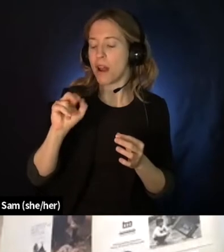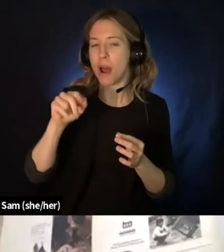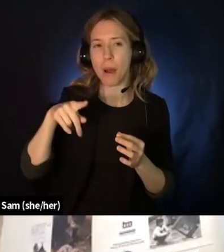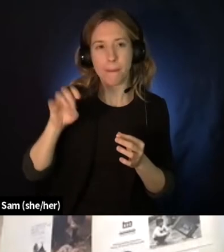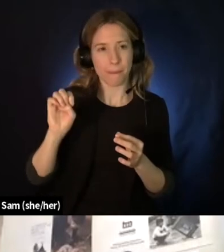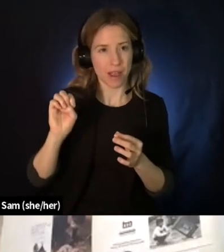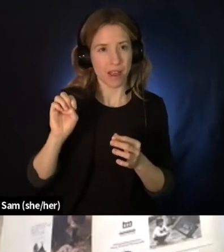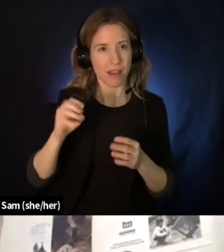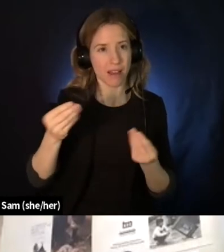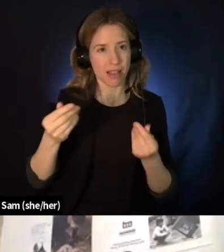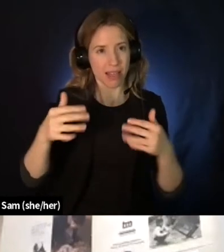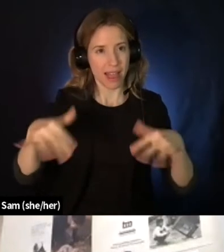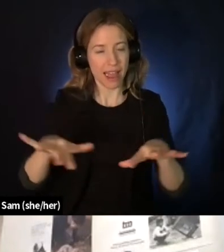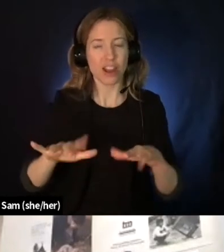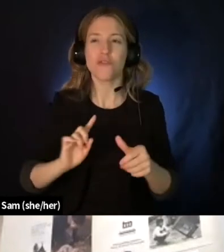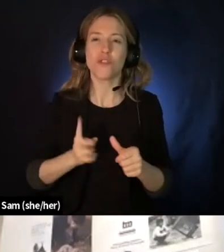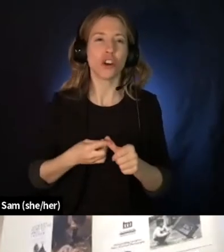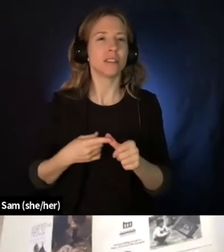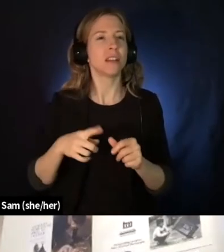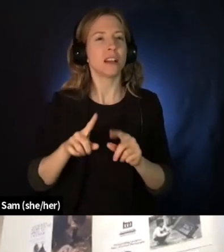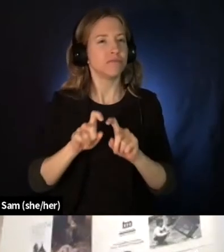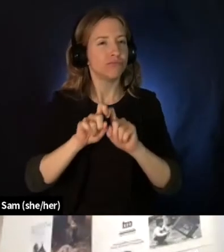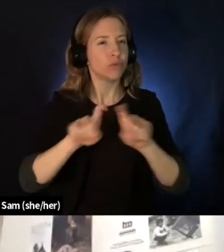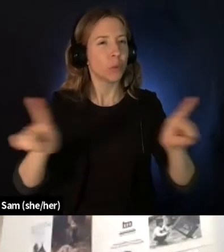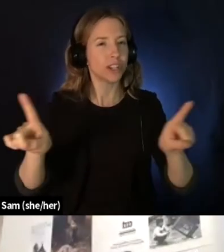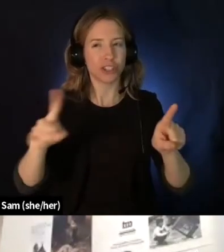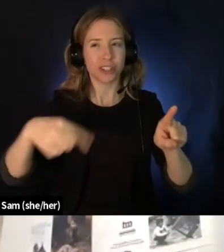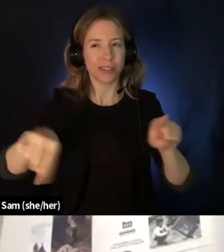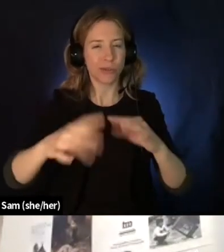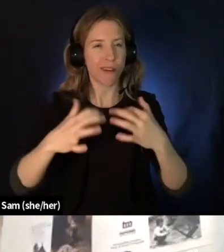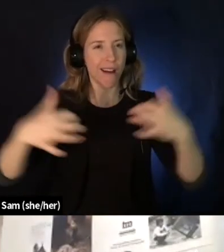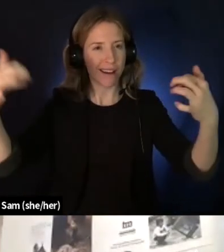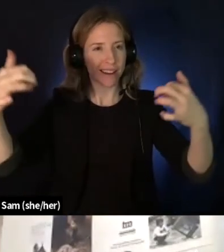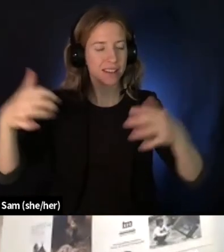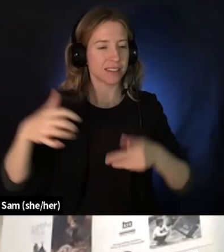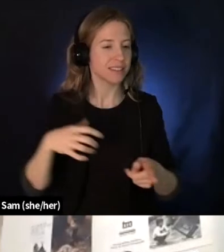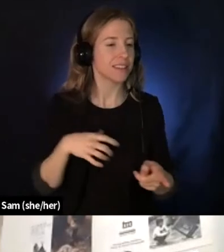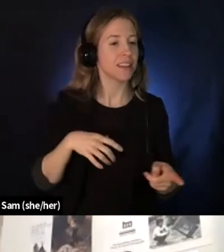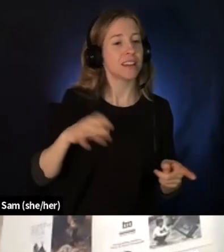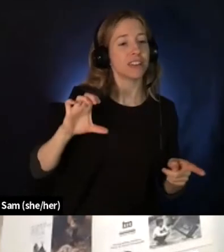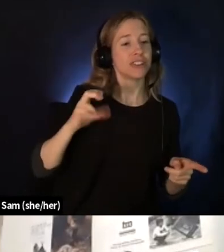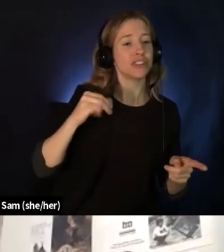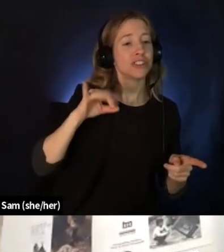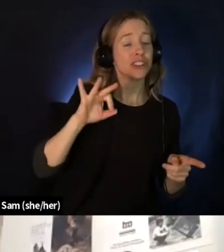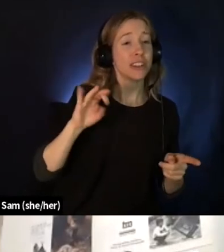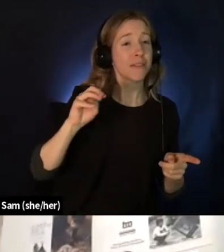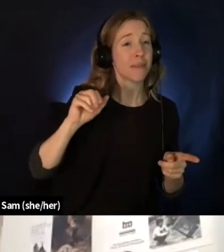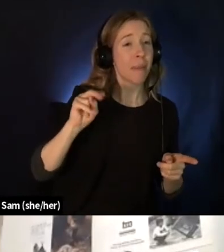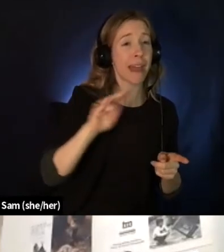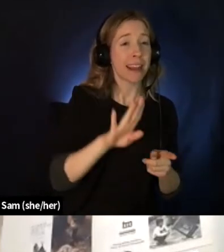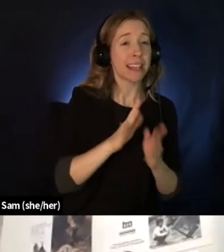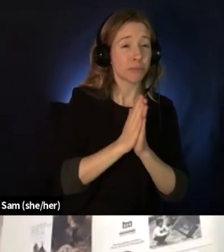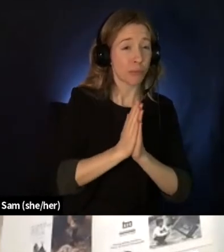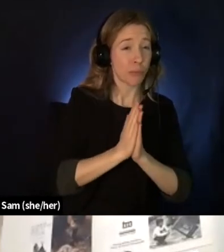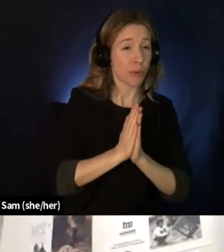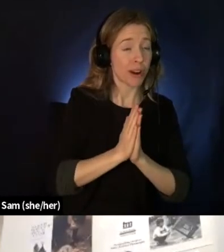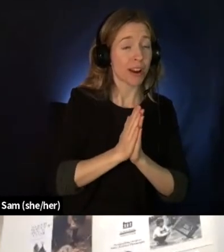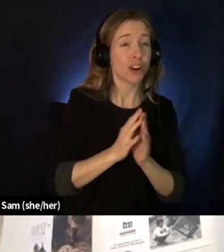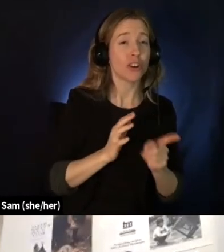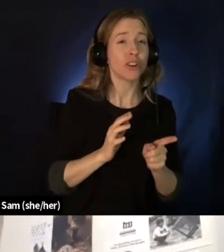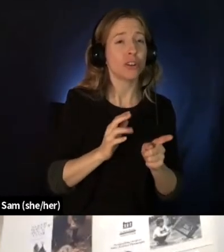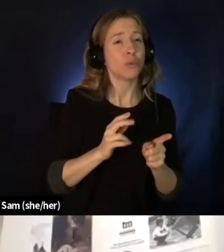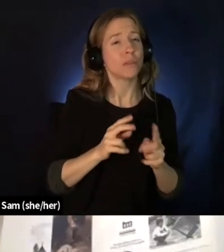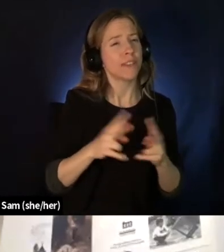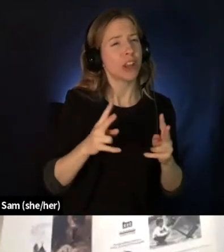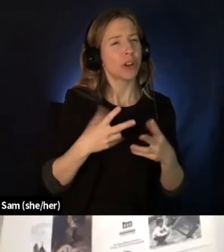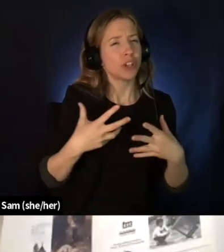Now, the prayer that Chief Vincent Mann did, he did a very, very short